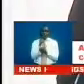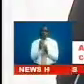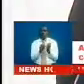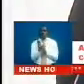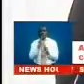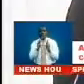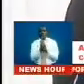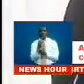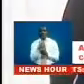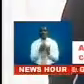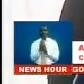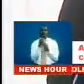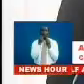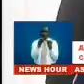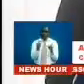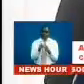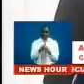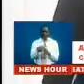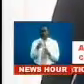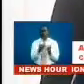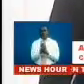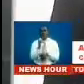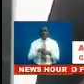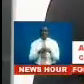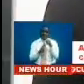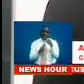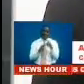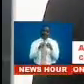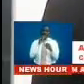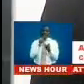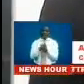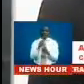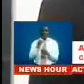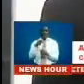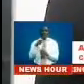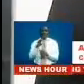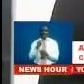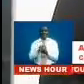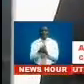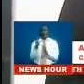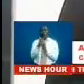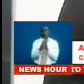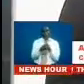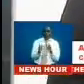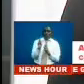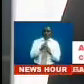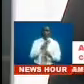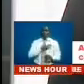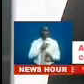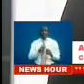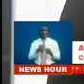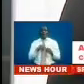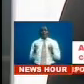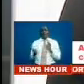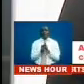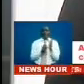right of people to have the right information and at the right time. Ms. Mavis Ando from Sharj said the law allows citizens legal